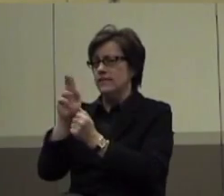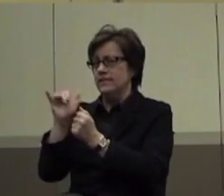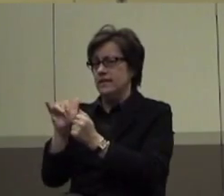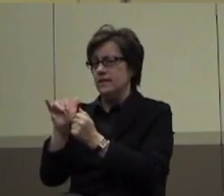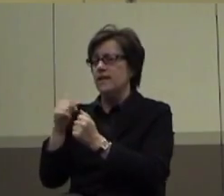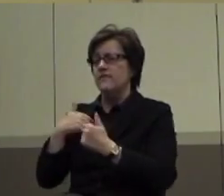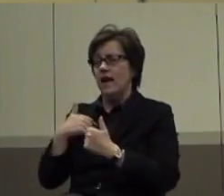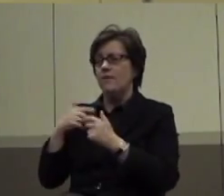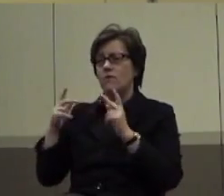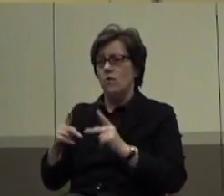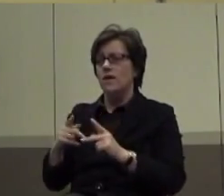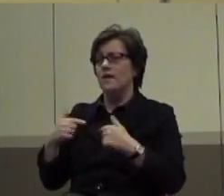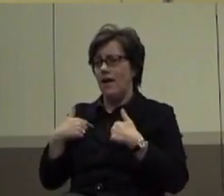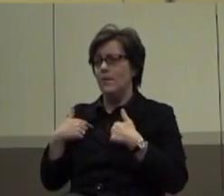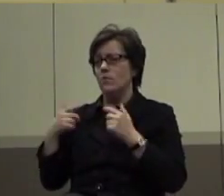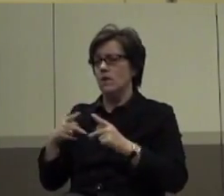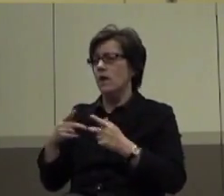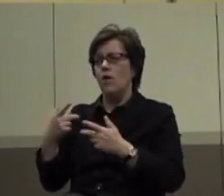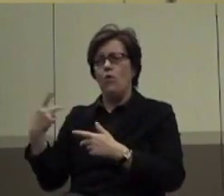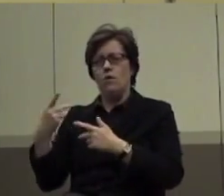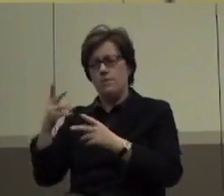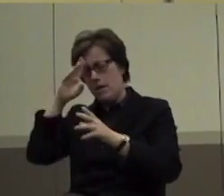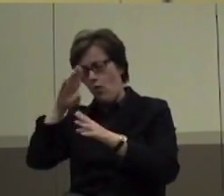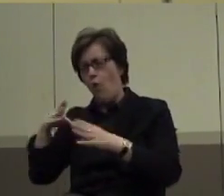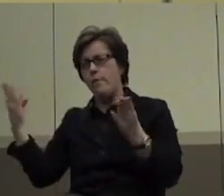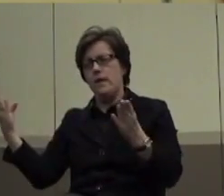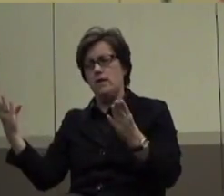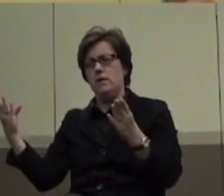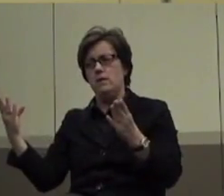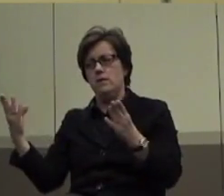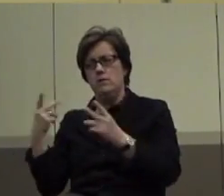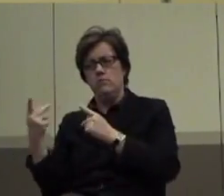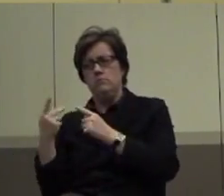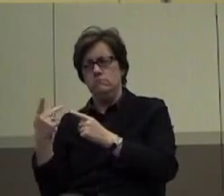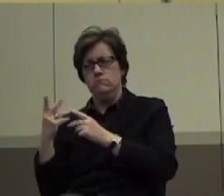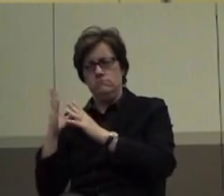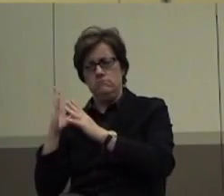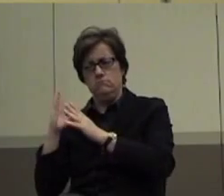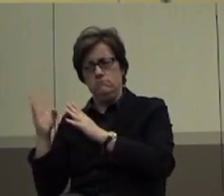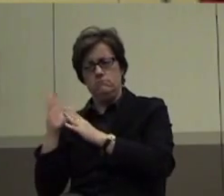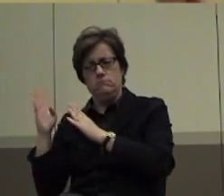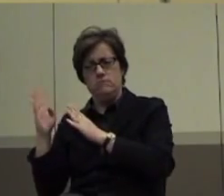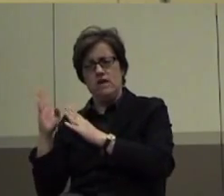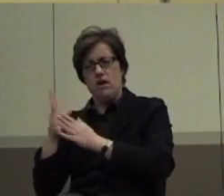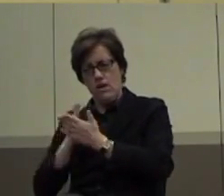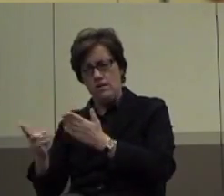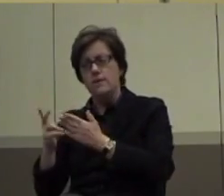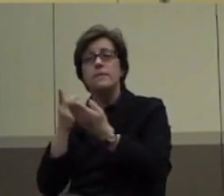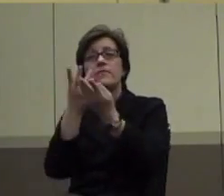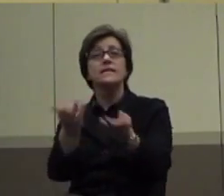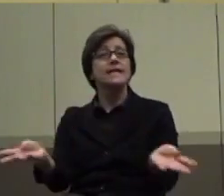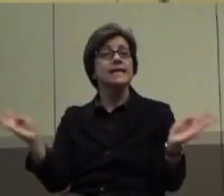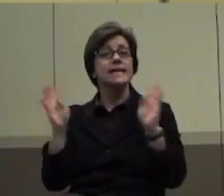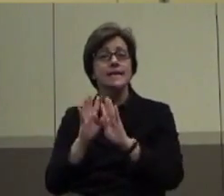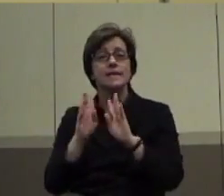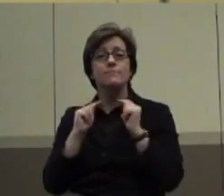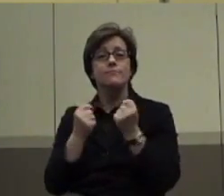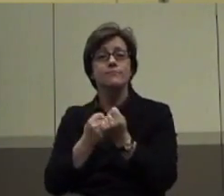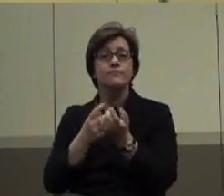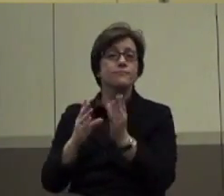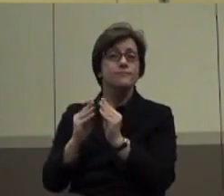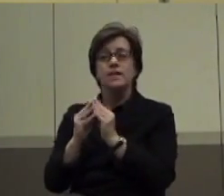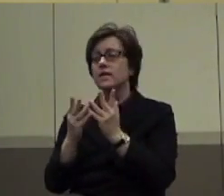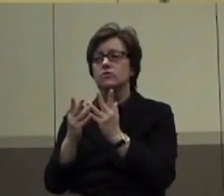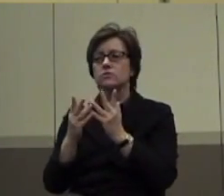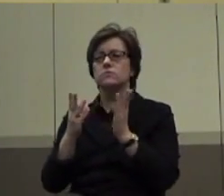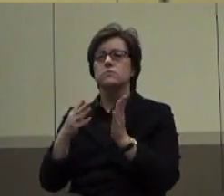down, if I'm the one, we're going to be very open about it. But when we go to the team and talk about what's going on, it becomes a much more process